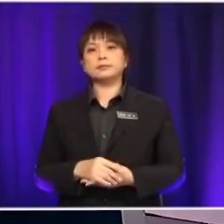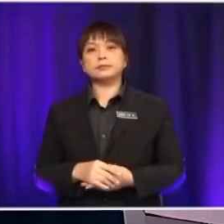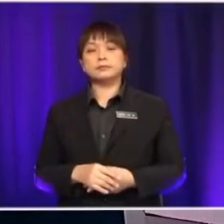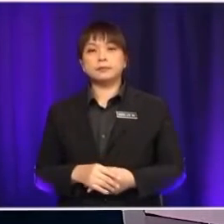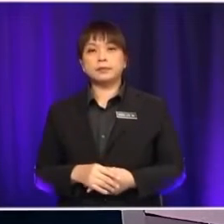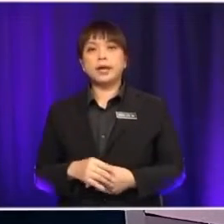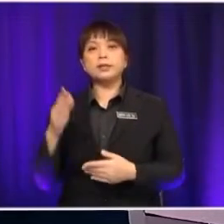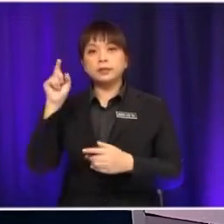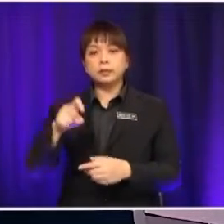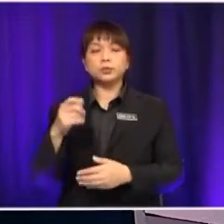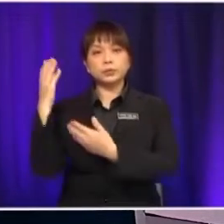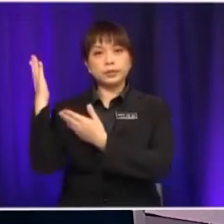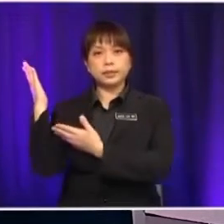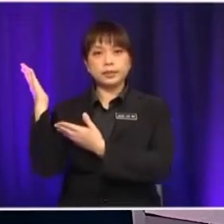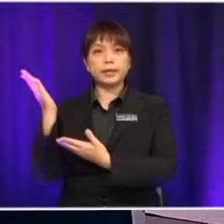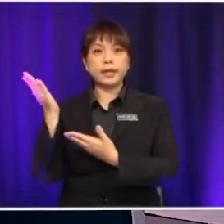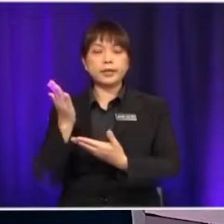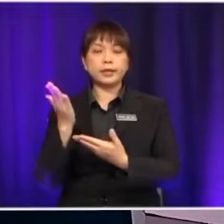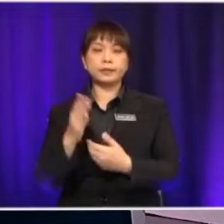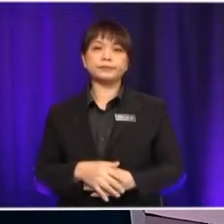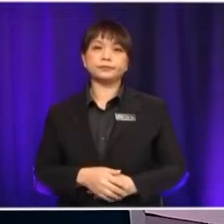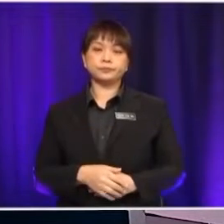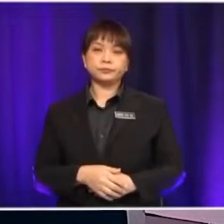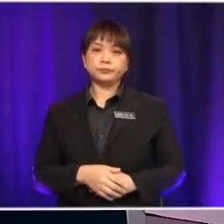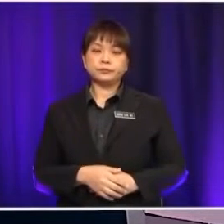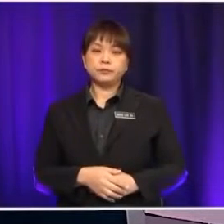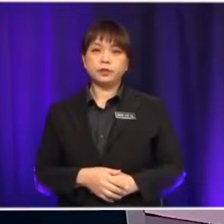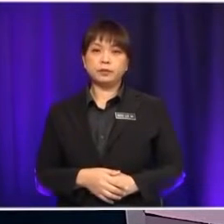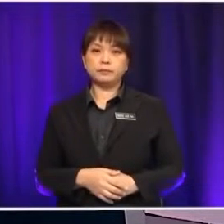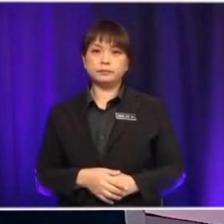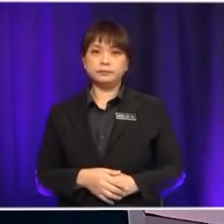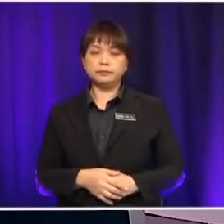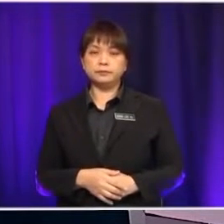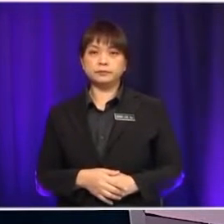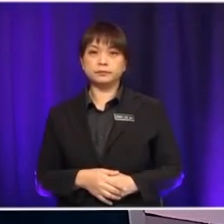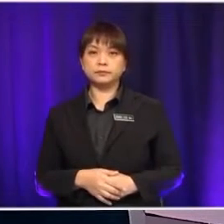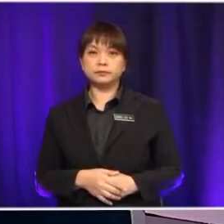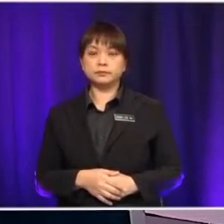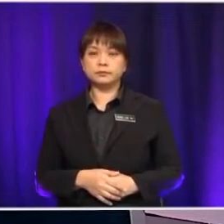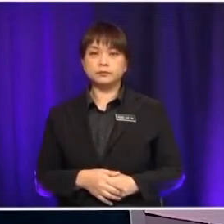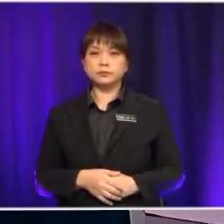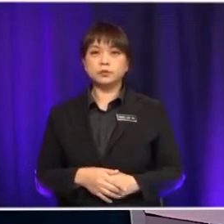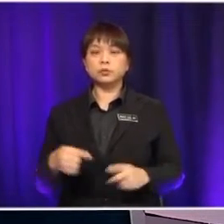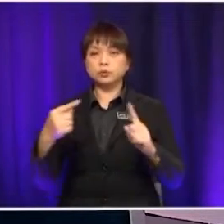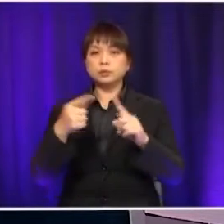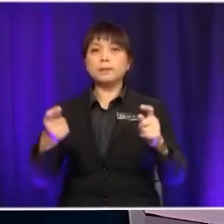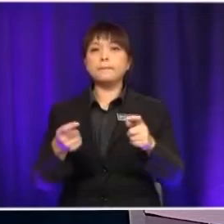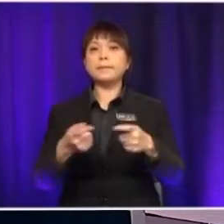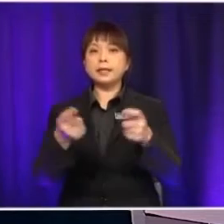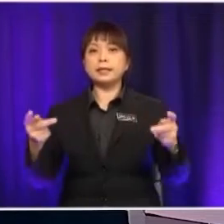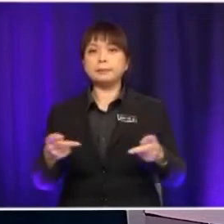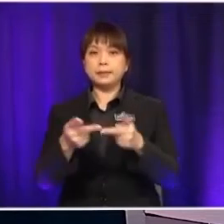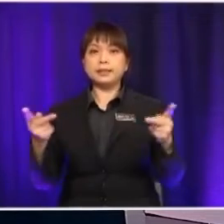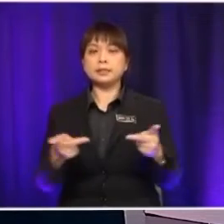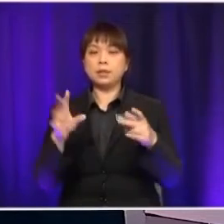you need to carry it around, and then you need to, the place where you work is just a very